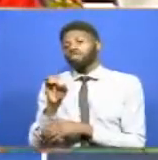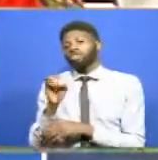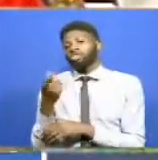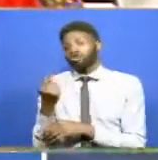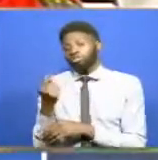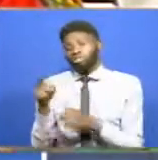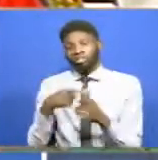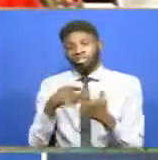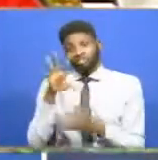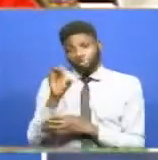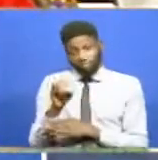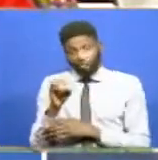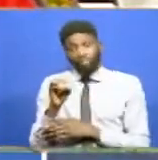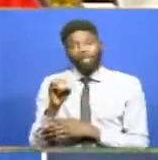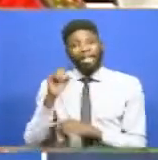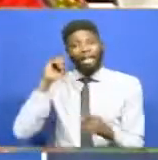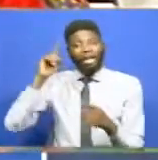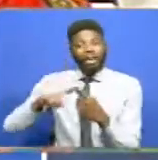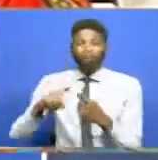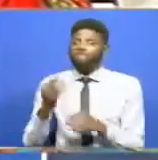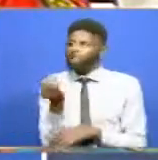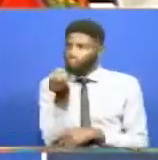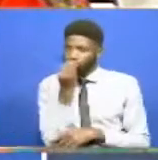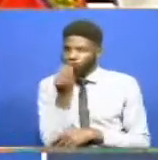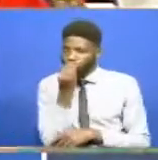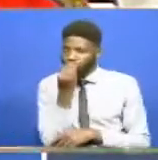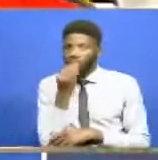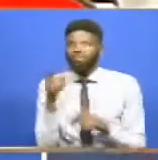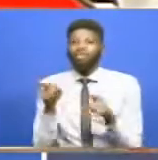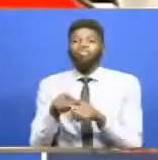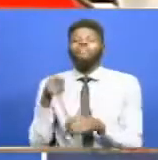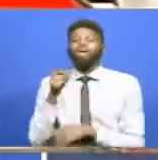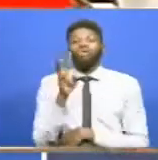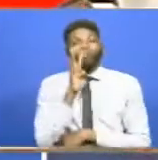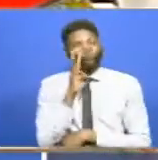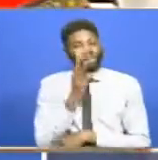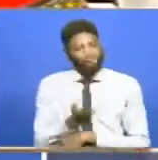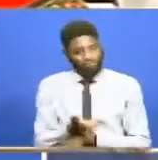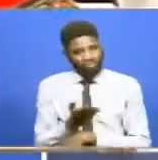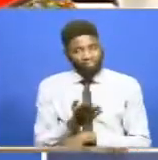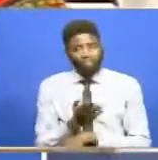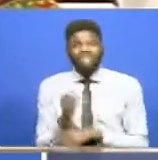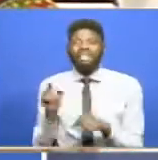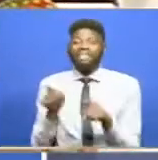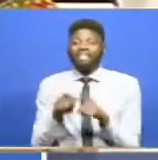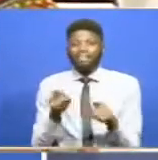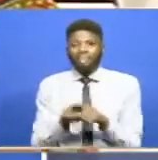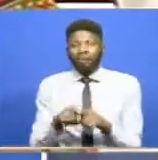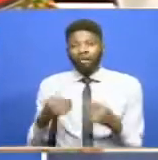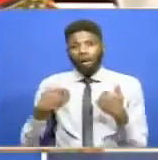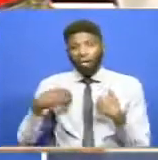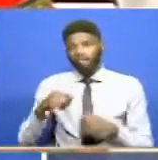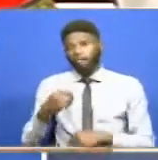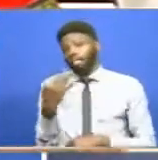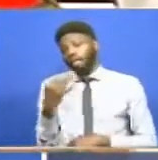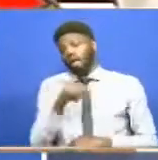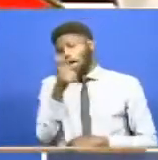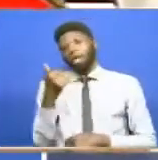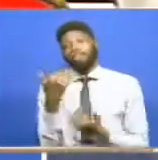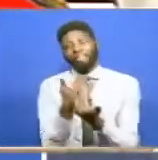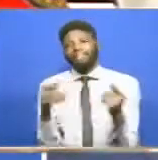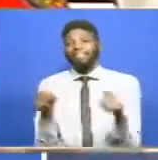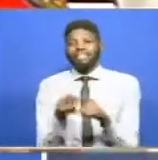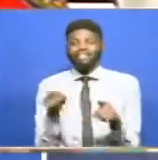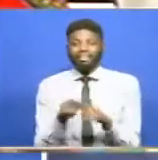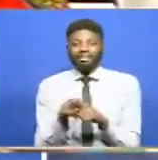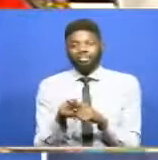is supposed to cater for their meals, to buy water. And there are three other kids who are still looking up to